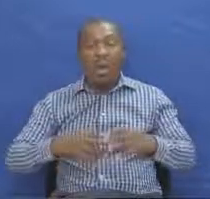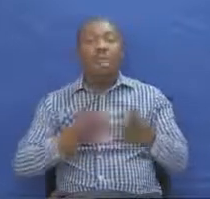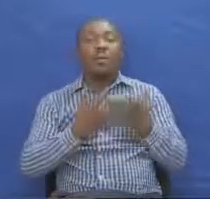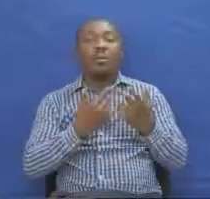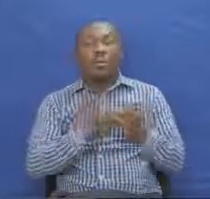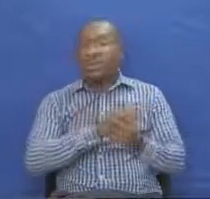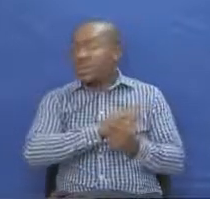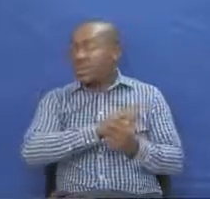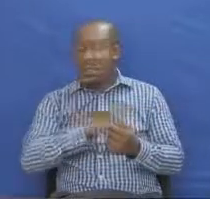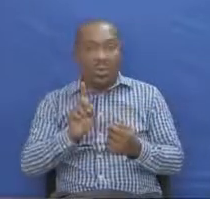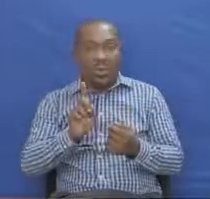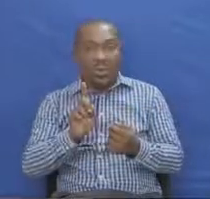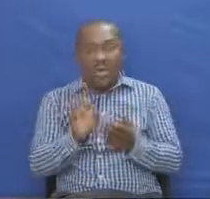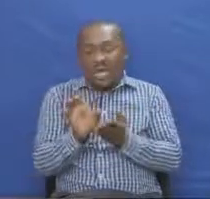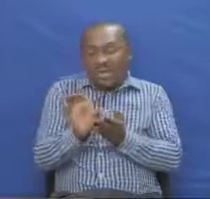growth.